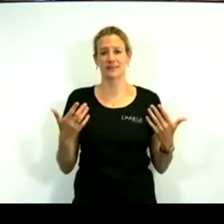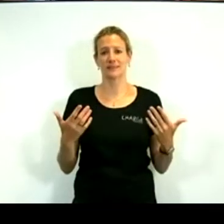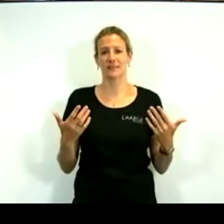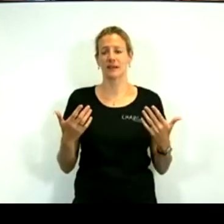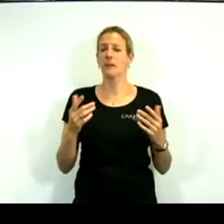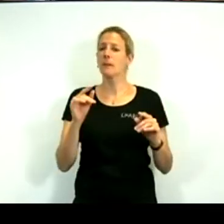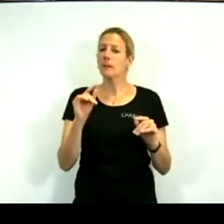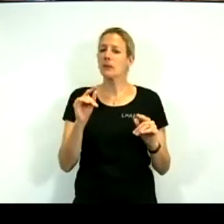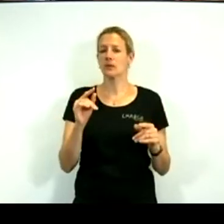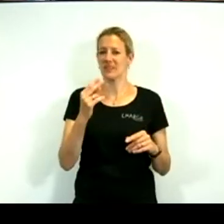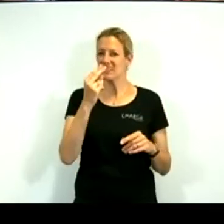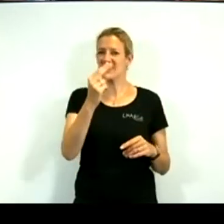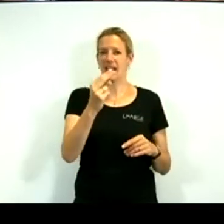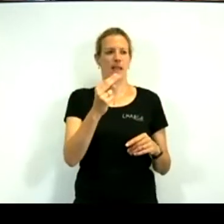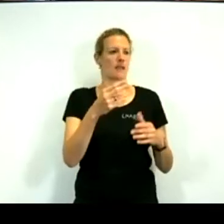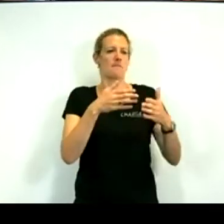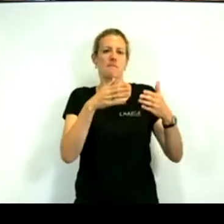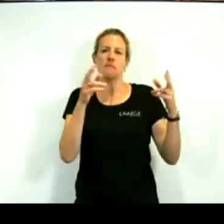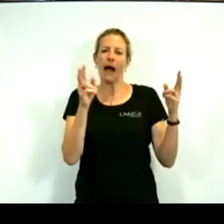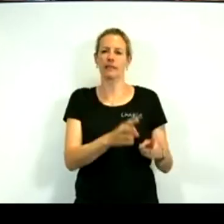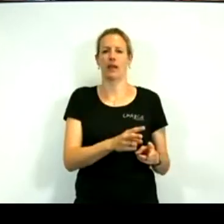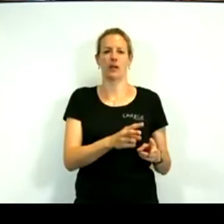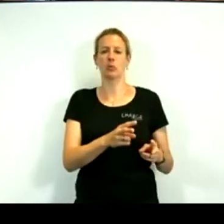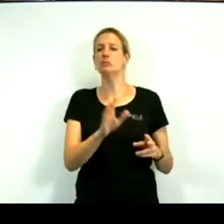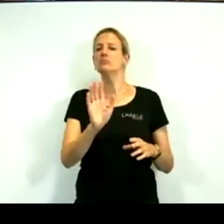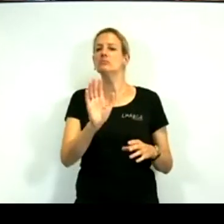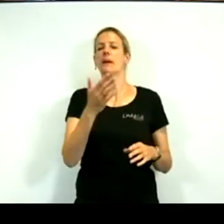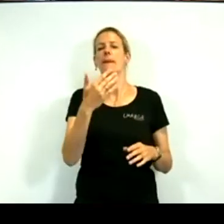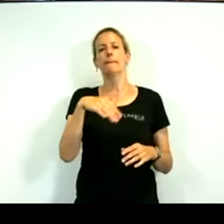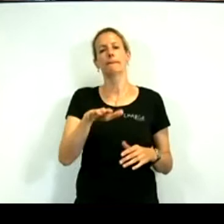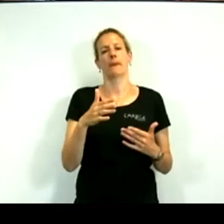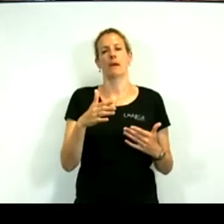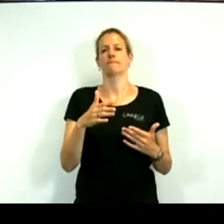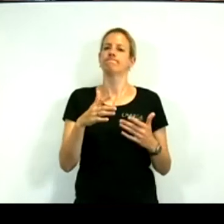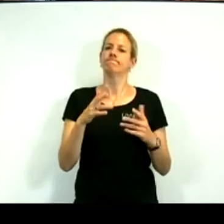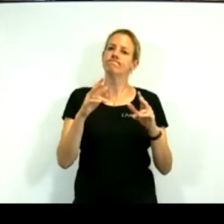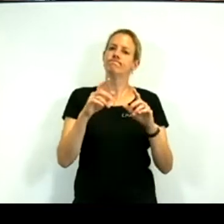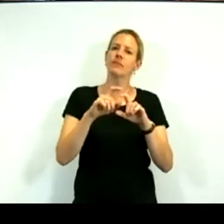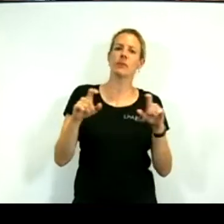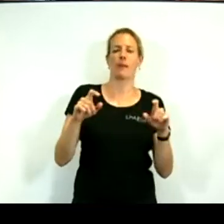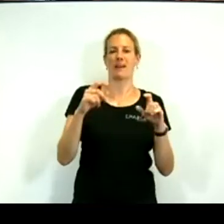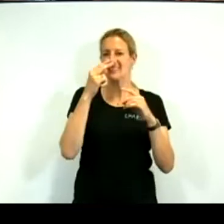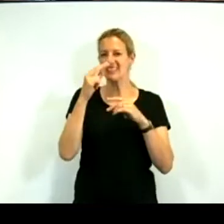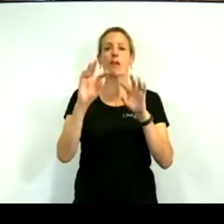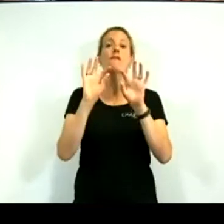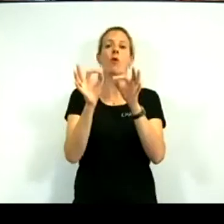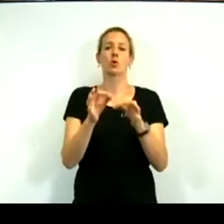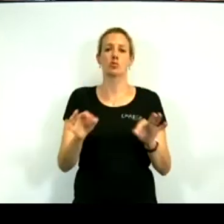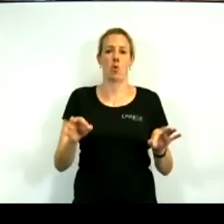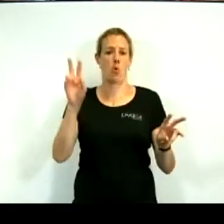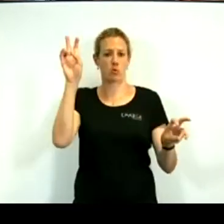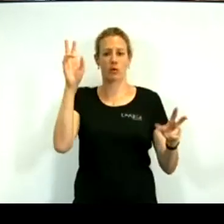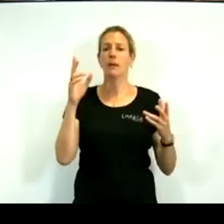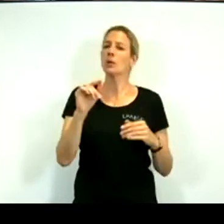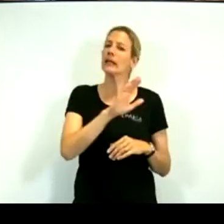about functional vision. How do children use their vision? What do they think of their vision?